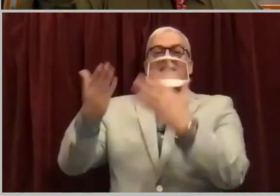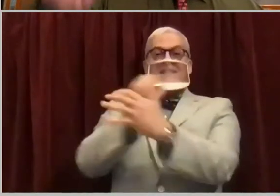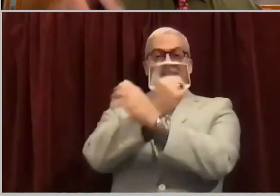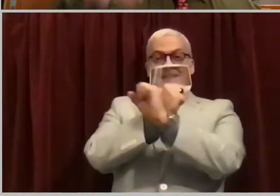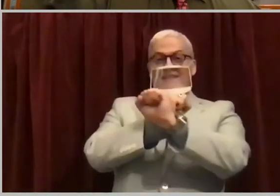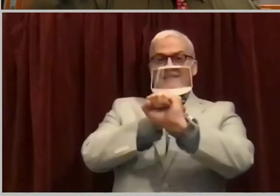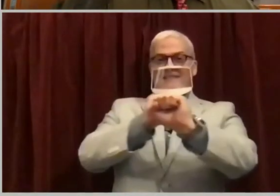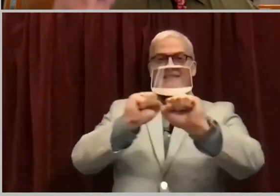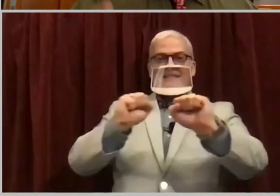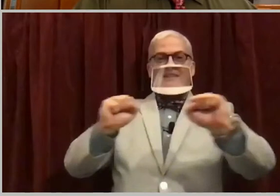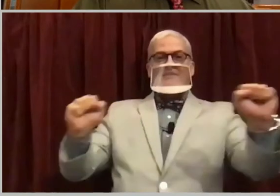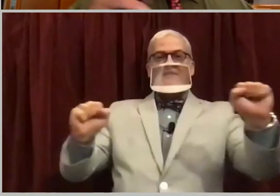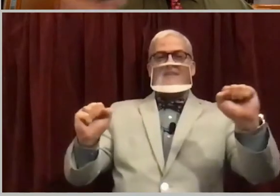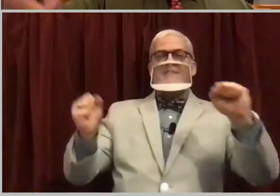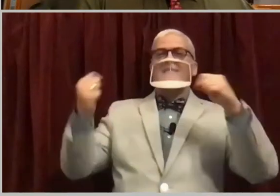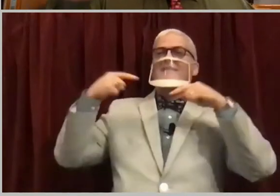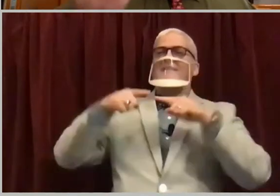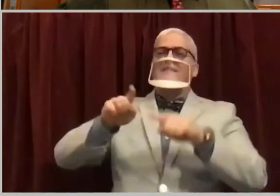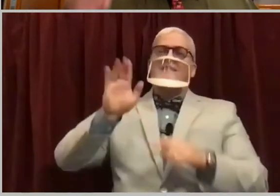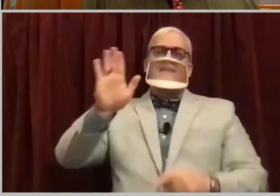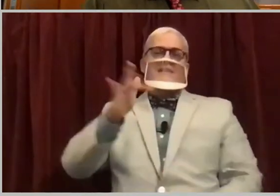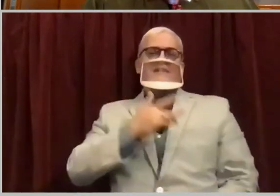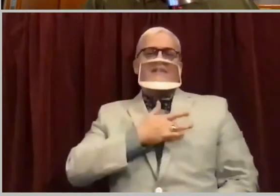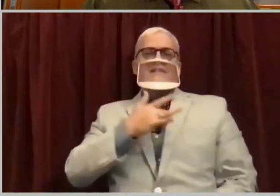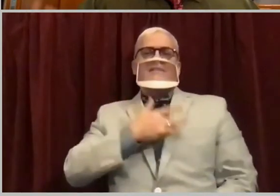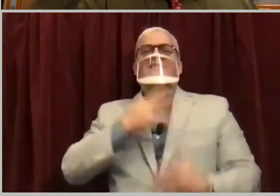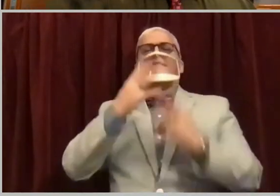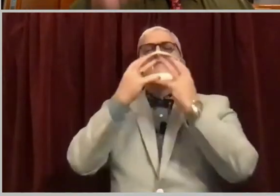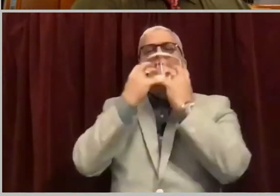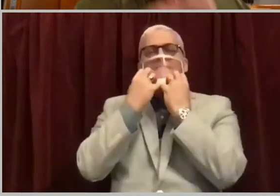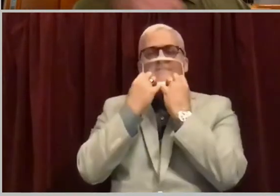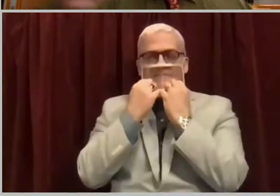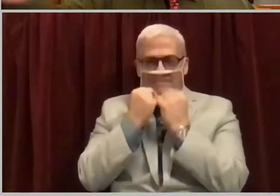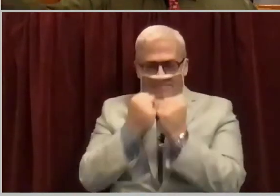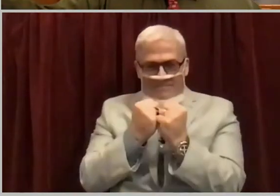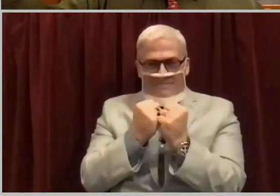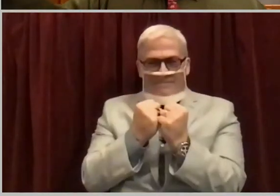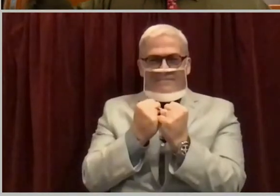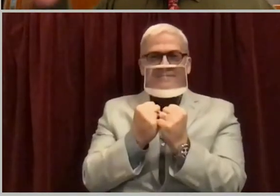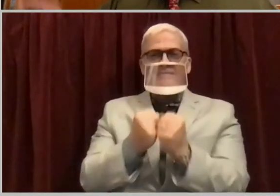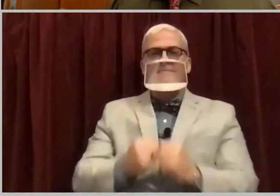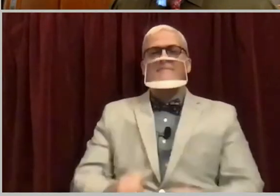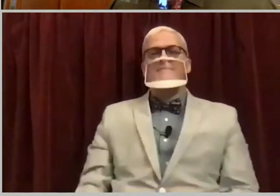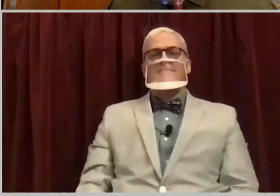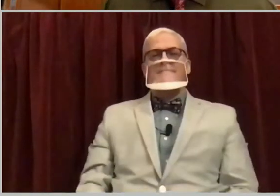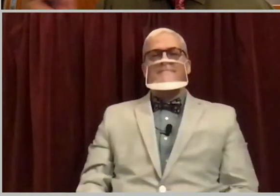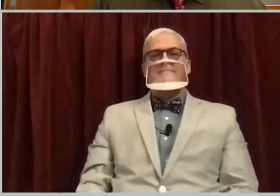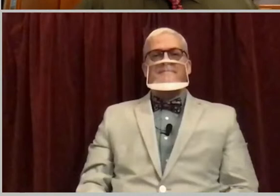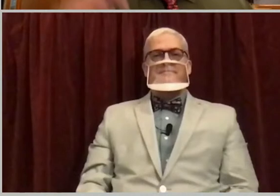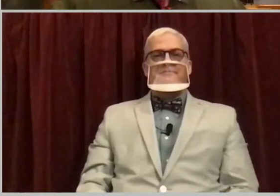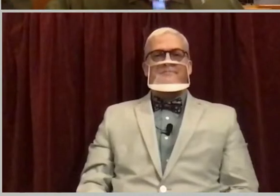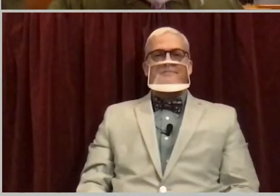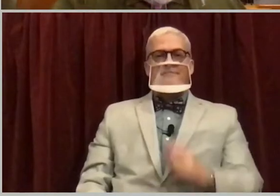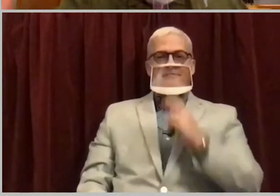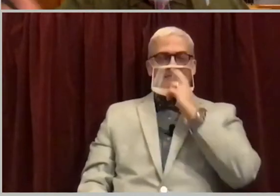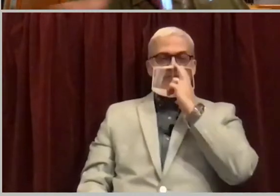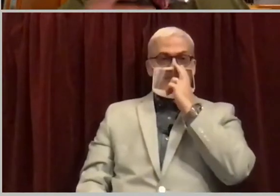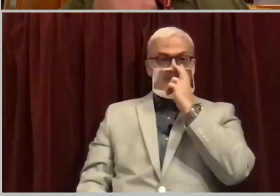of Kings salvation brings, let loving heart